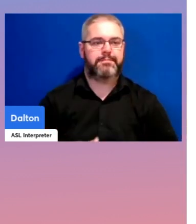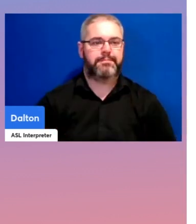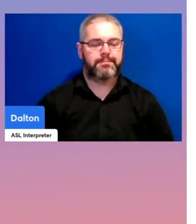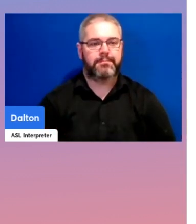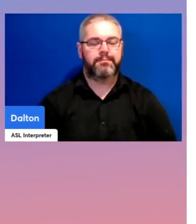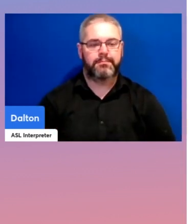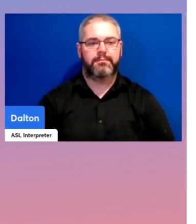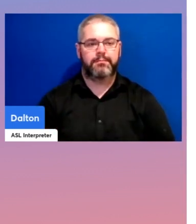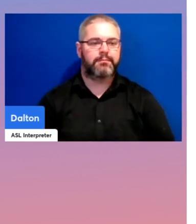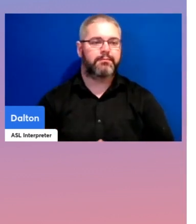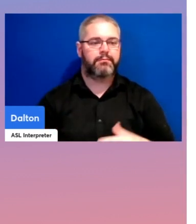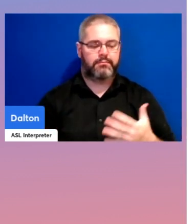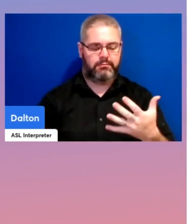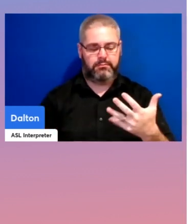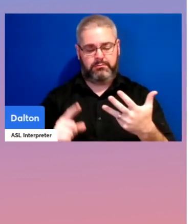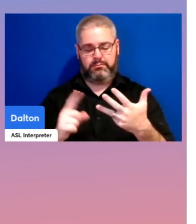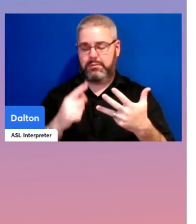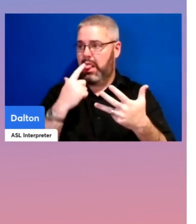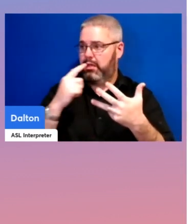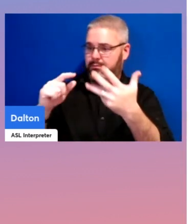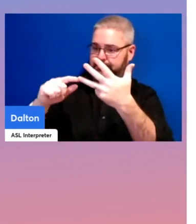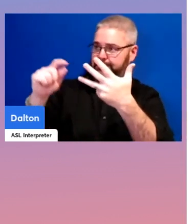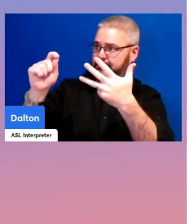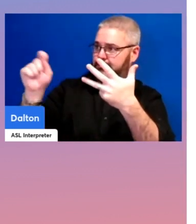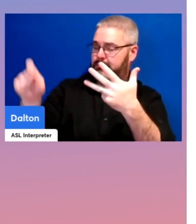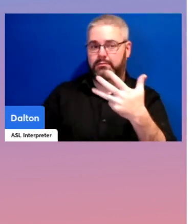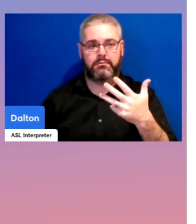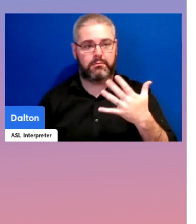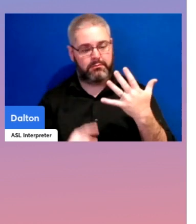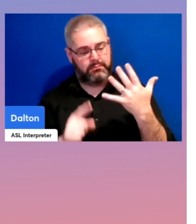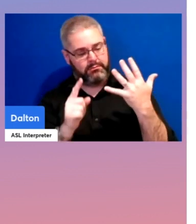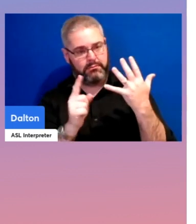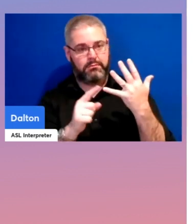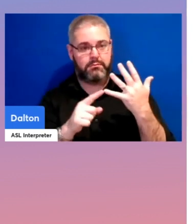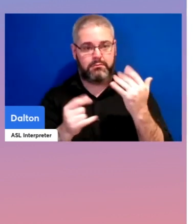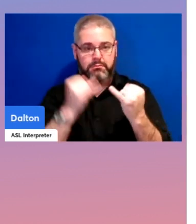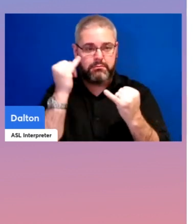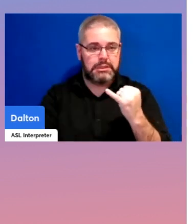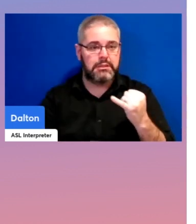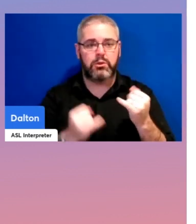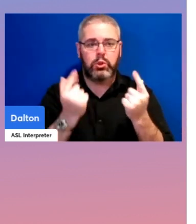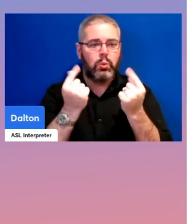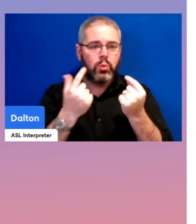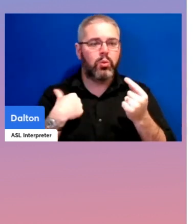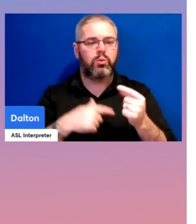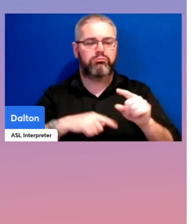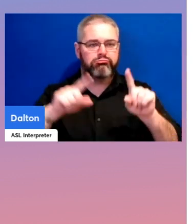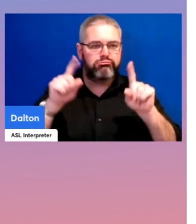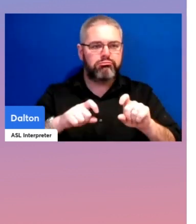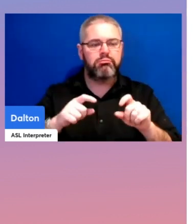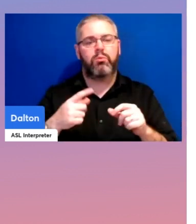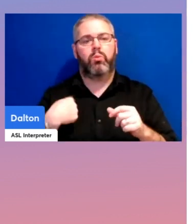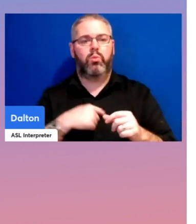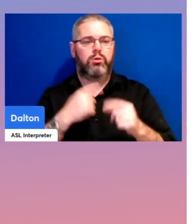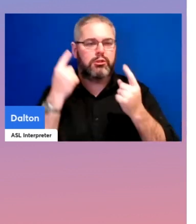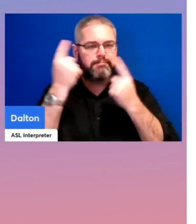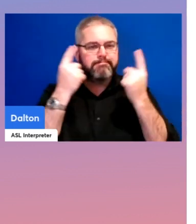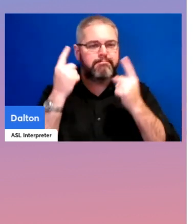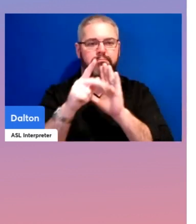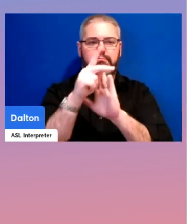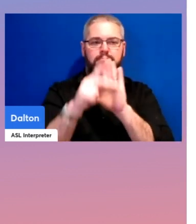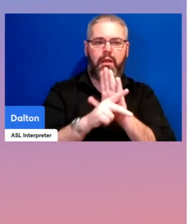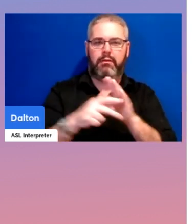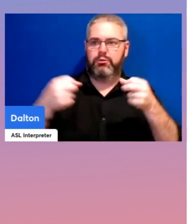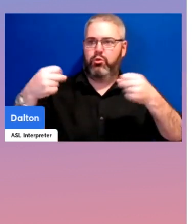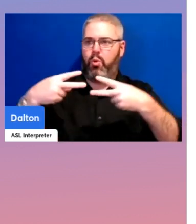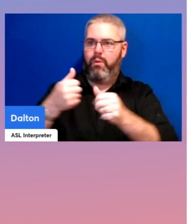And finally, once you have all these kinds of tests in place, you might also want to start thinking about adding policies code. So this is